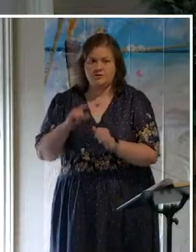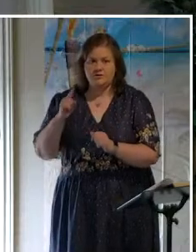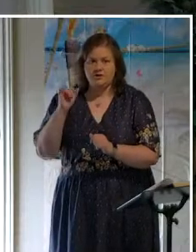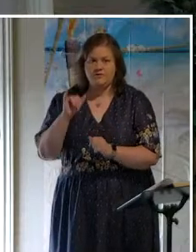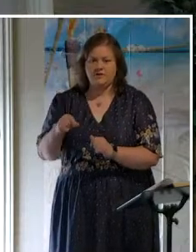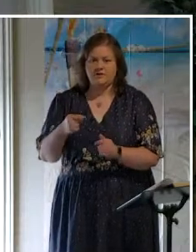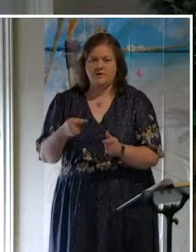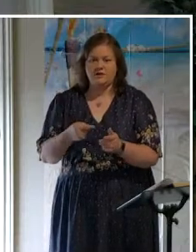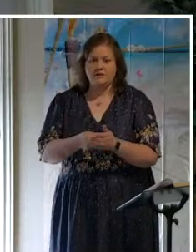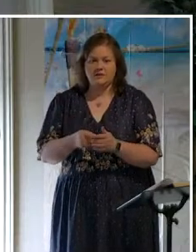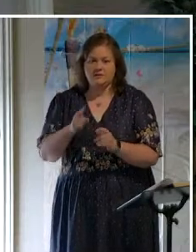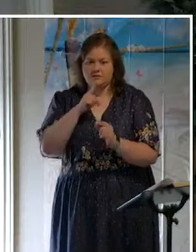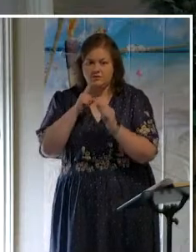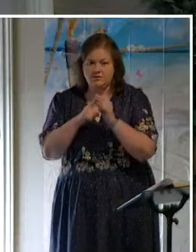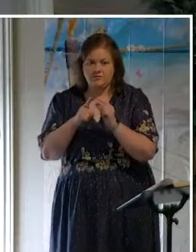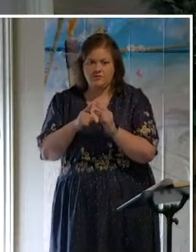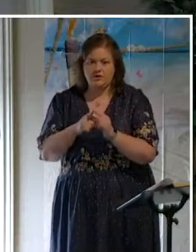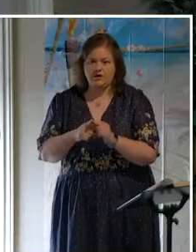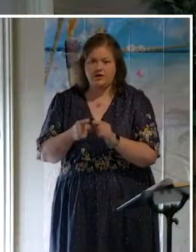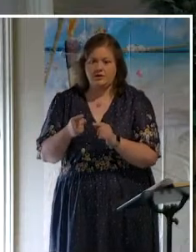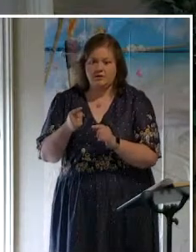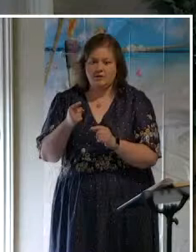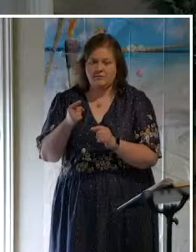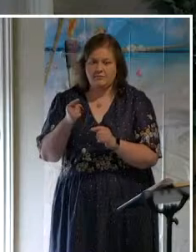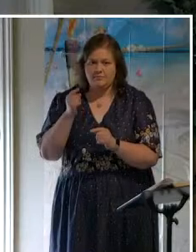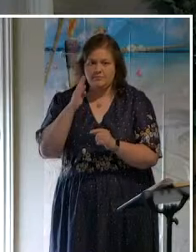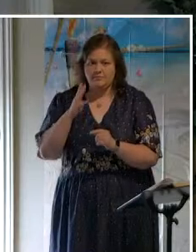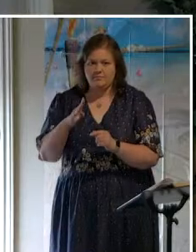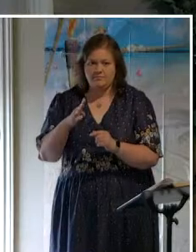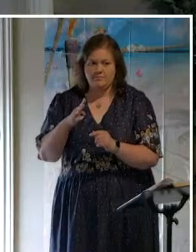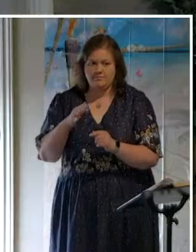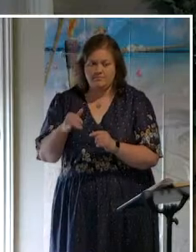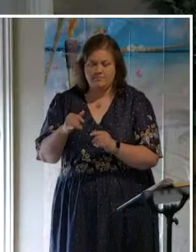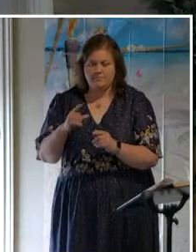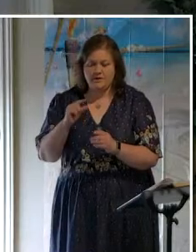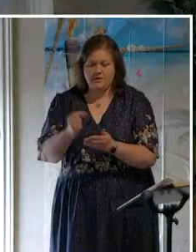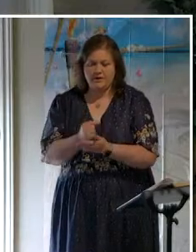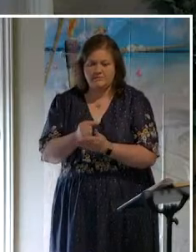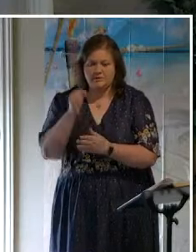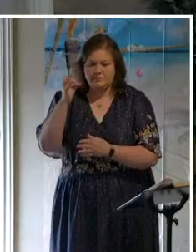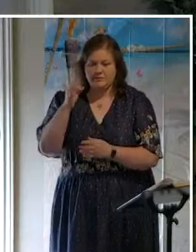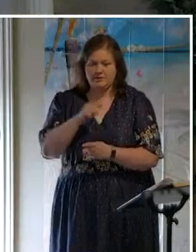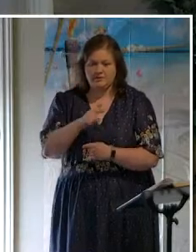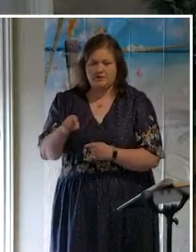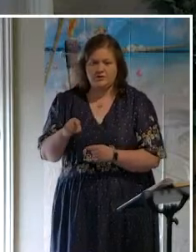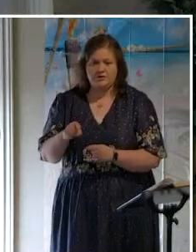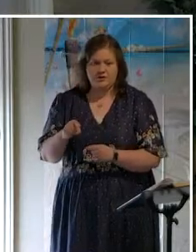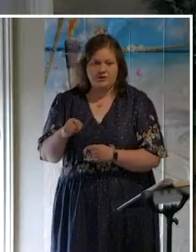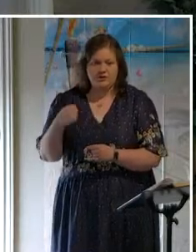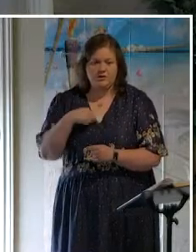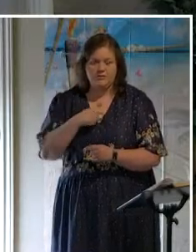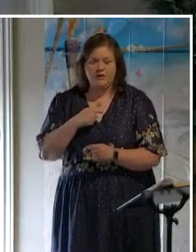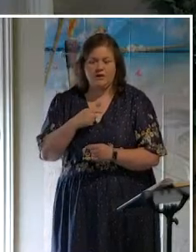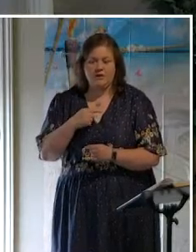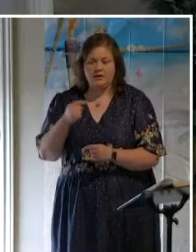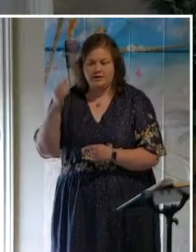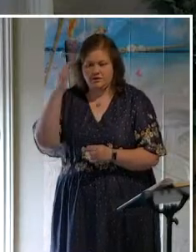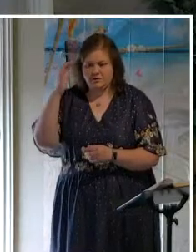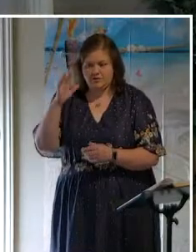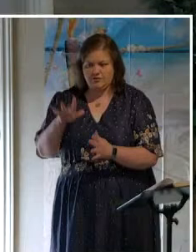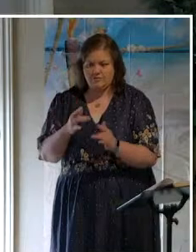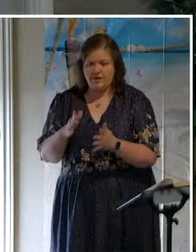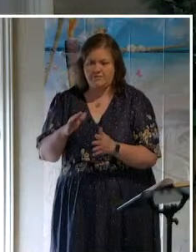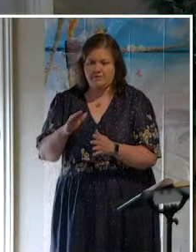you." We'd like to encourage you today to consider the fact that our Bible stands the test of time. It comforts